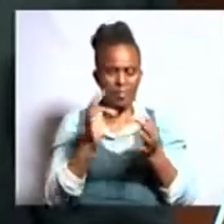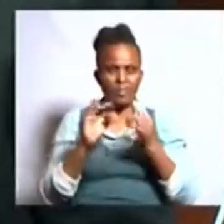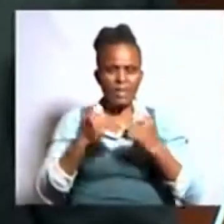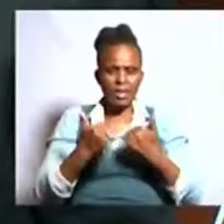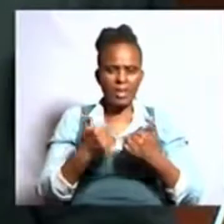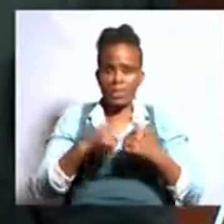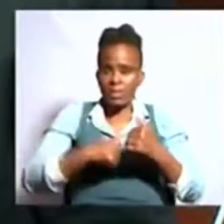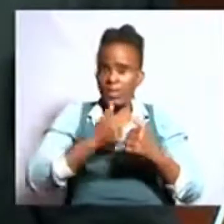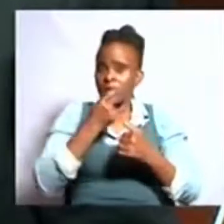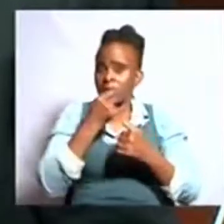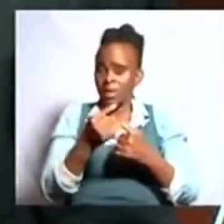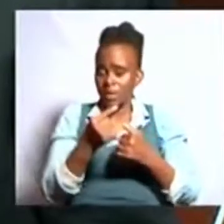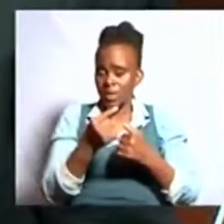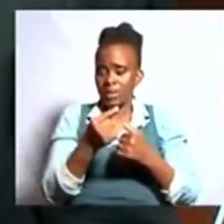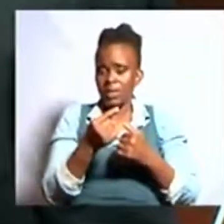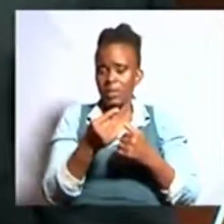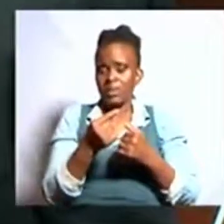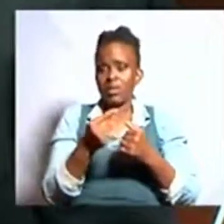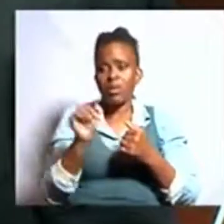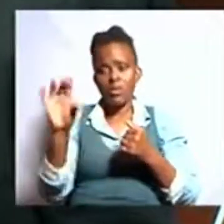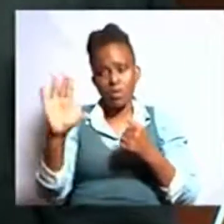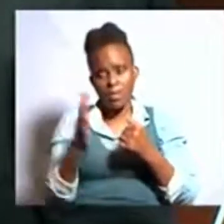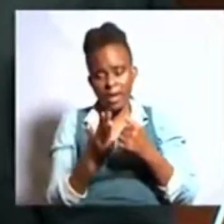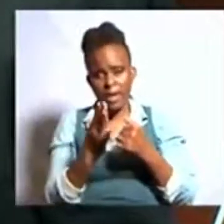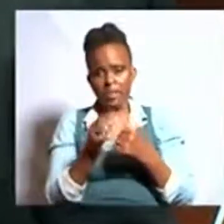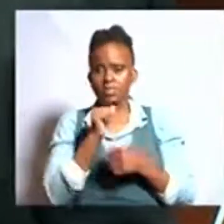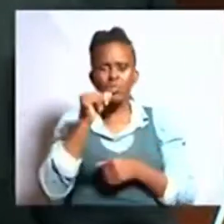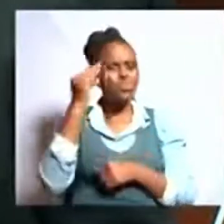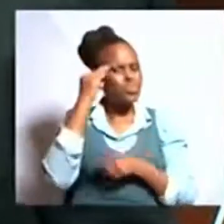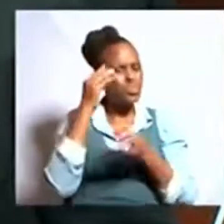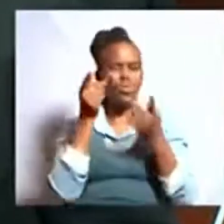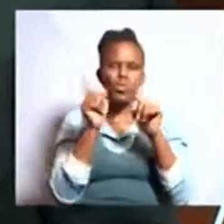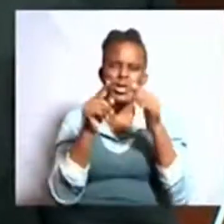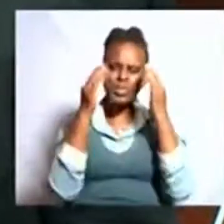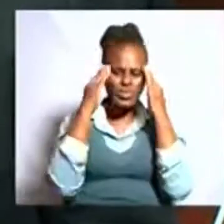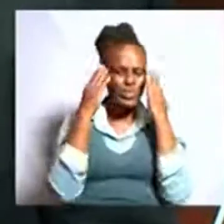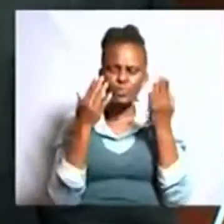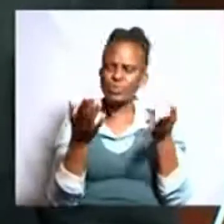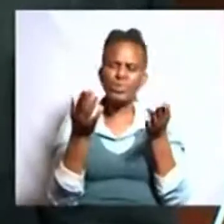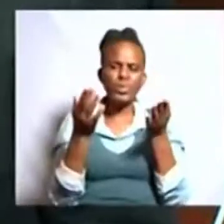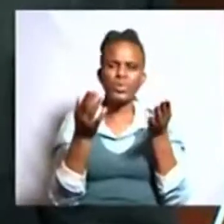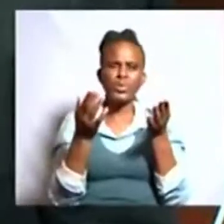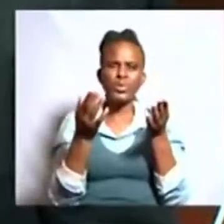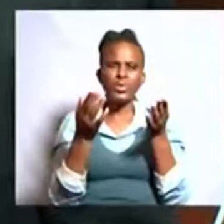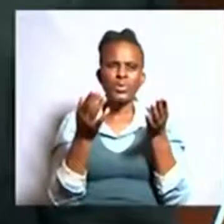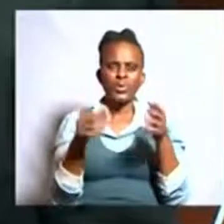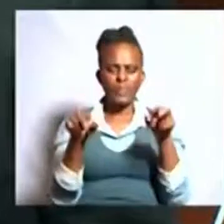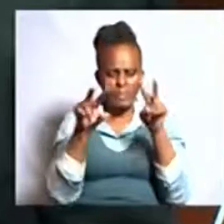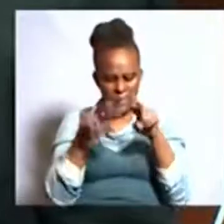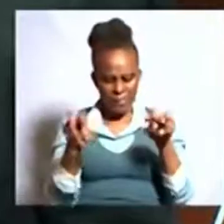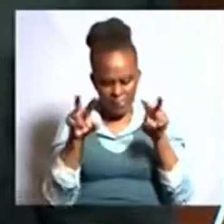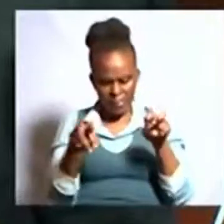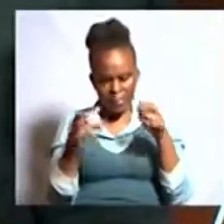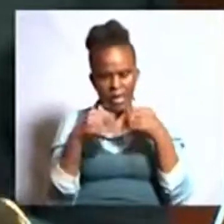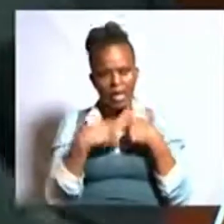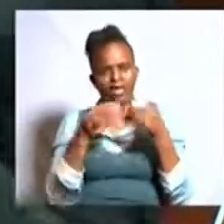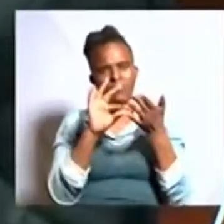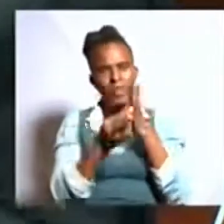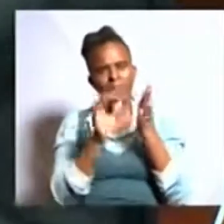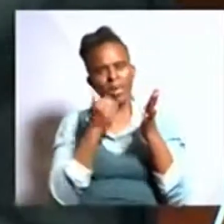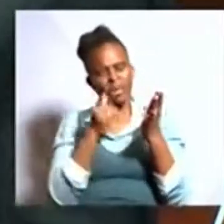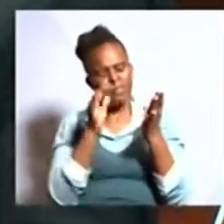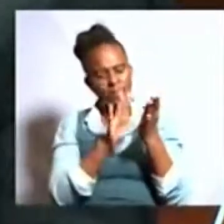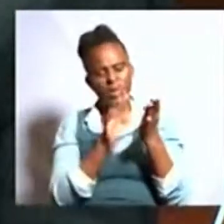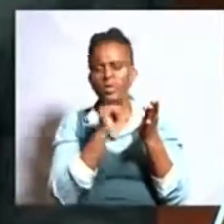say we will come back, I don't know when. No, they are searching. They have the file. It's not